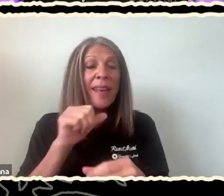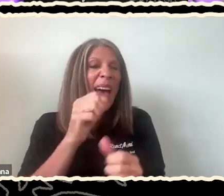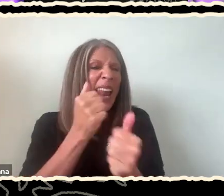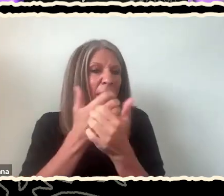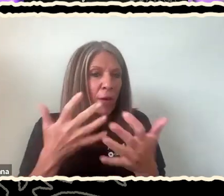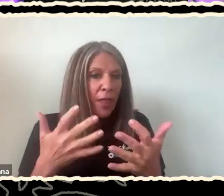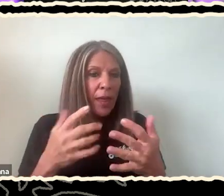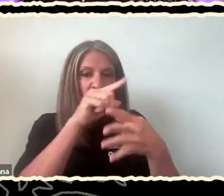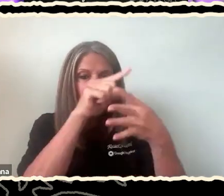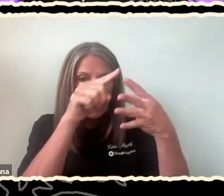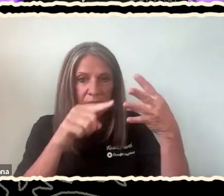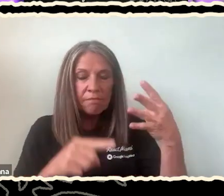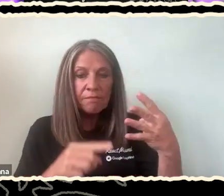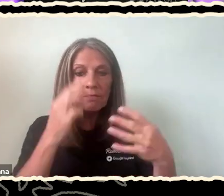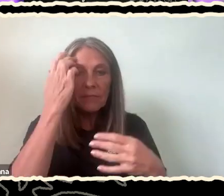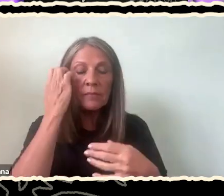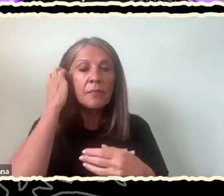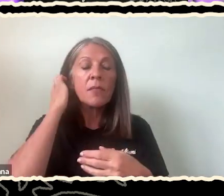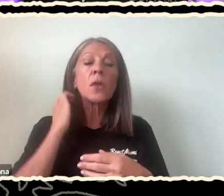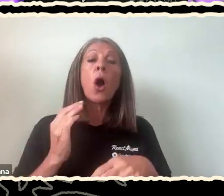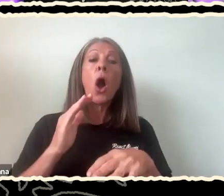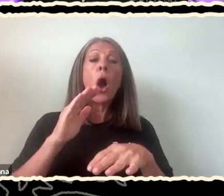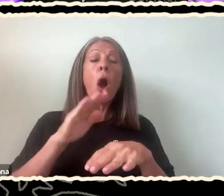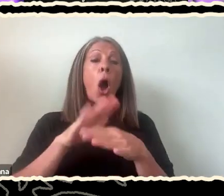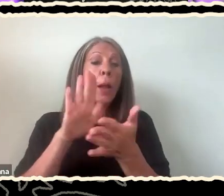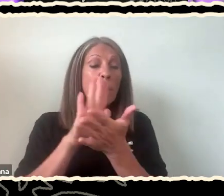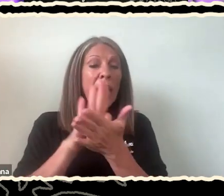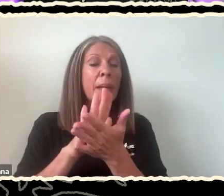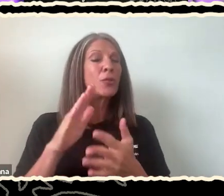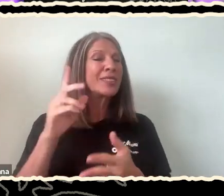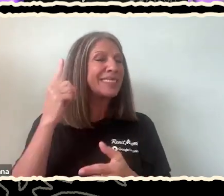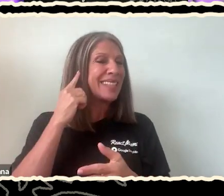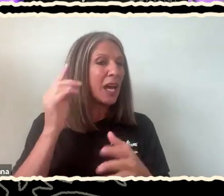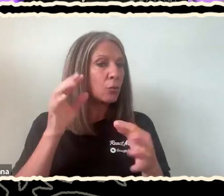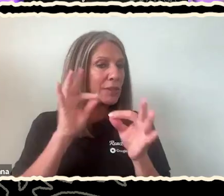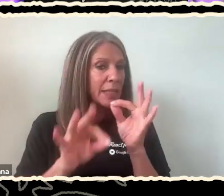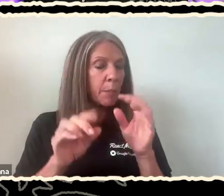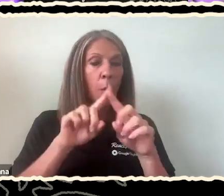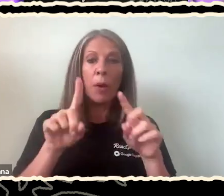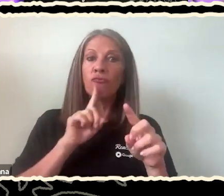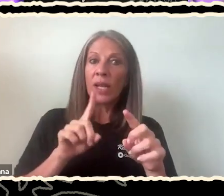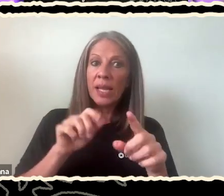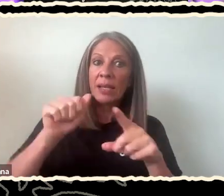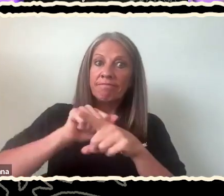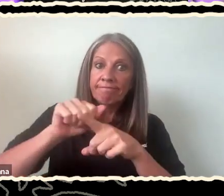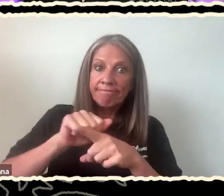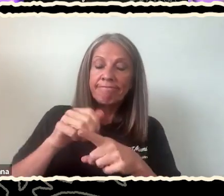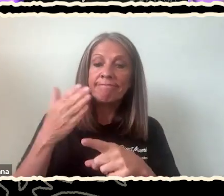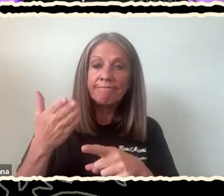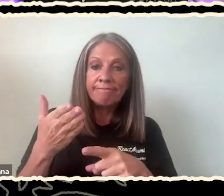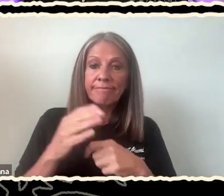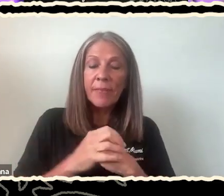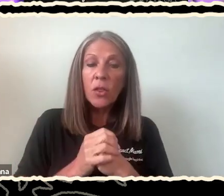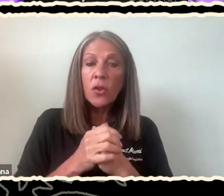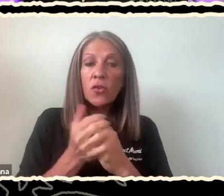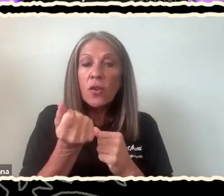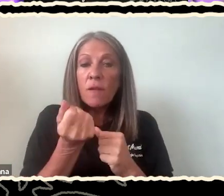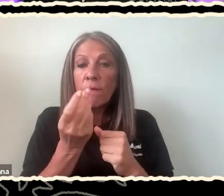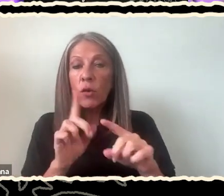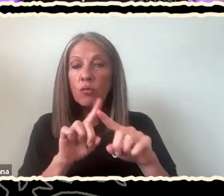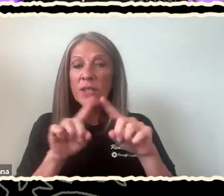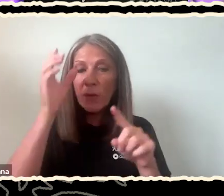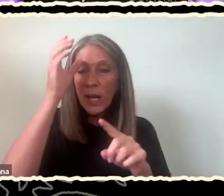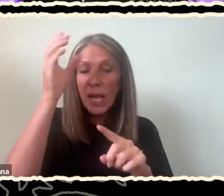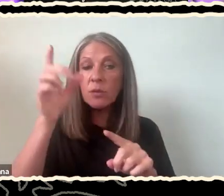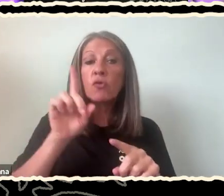I mean, just the parts that matter to the story, because on paper, it may sound simple, but in practice, there are a few core concepts